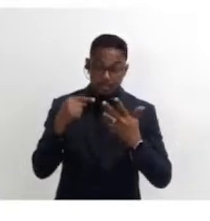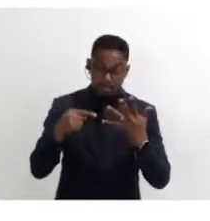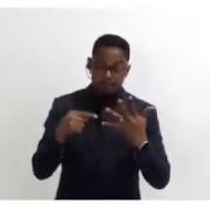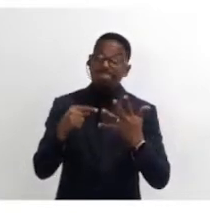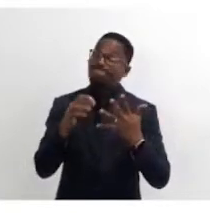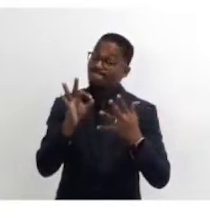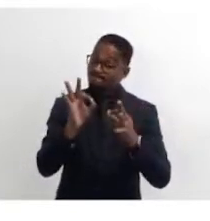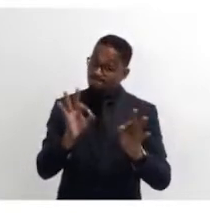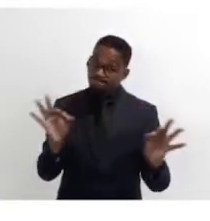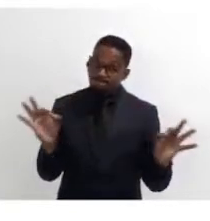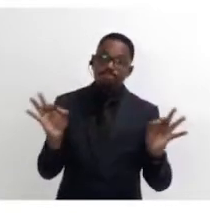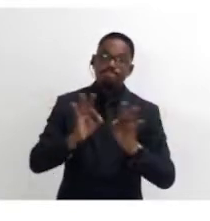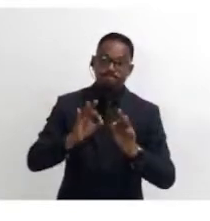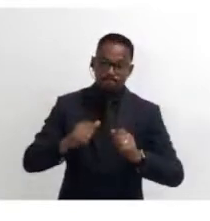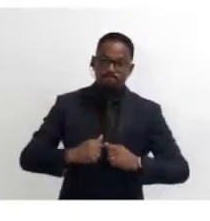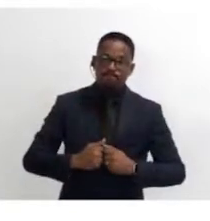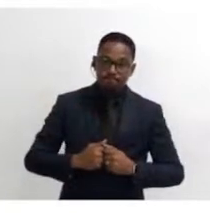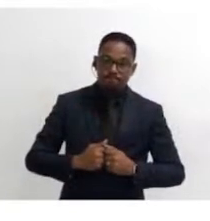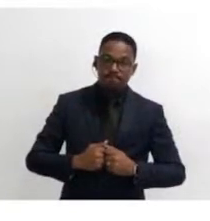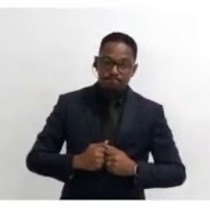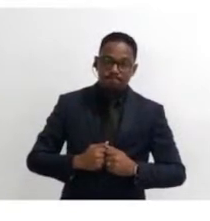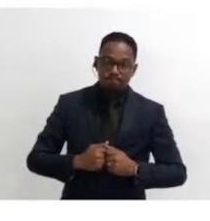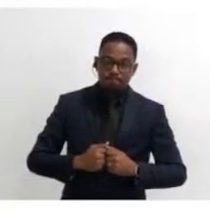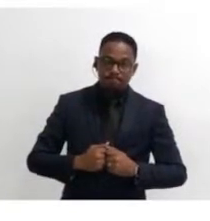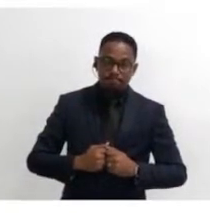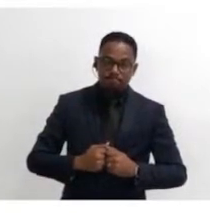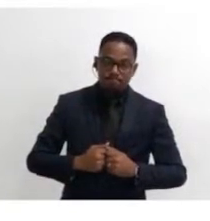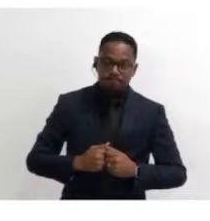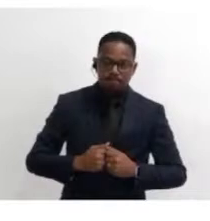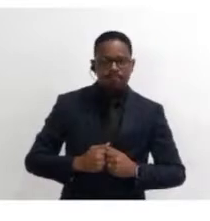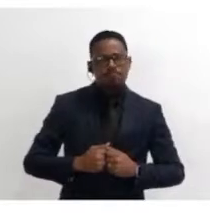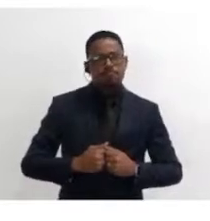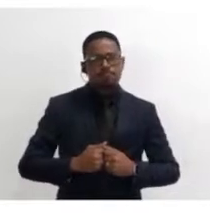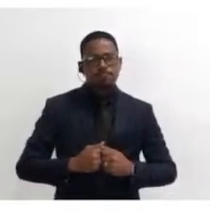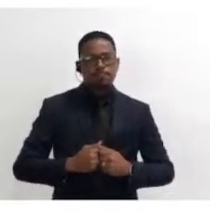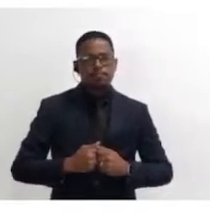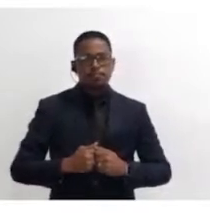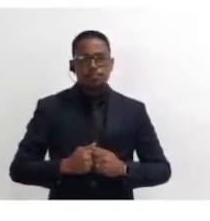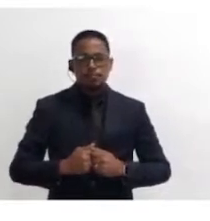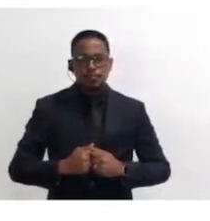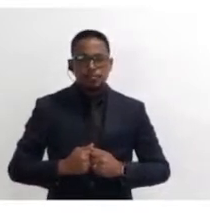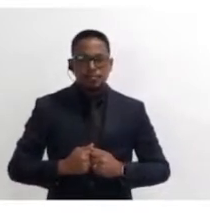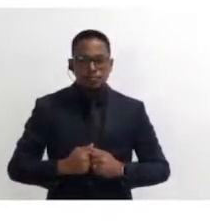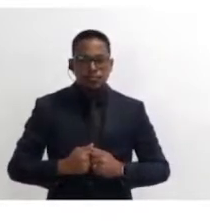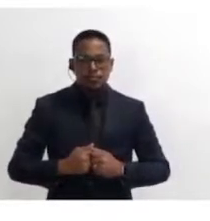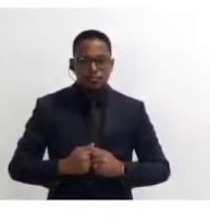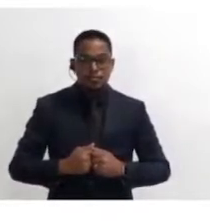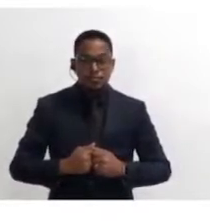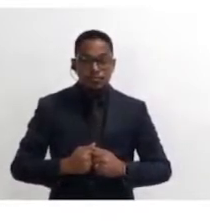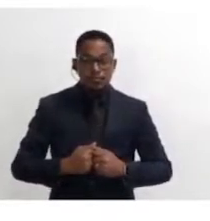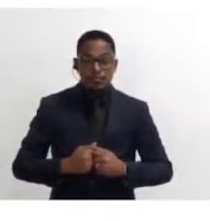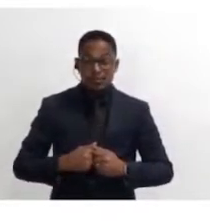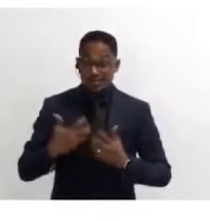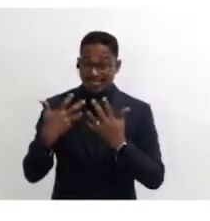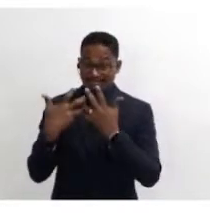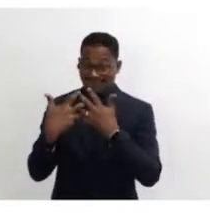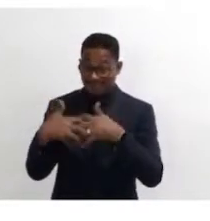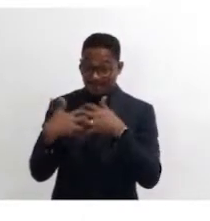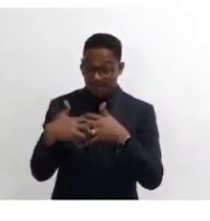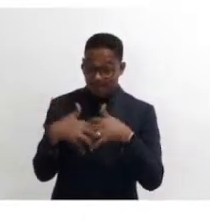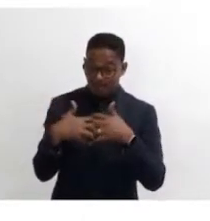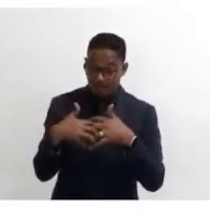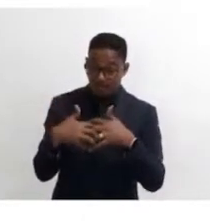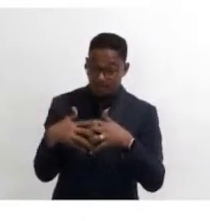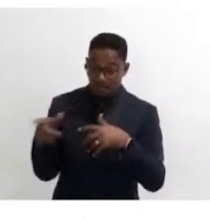So these chips, again, as I said, the fabs are very expensive and the chips are very complex. So for,